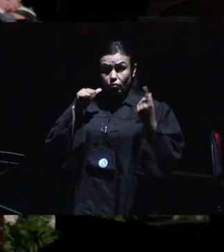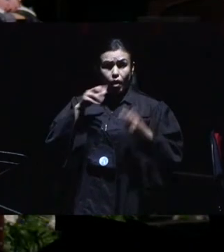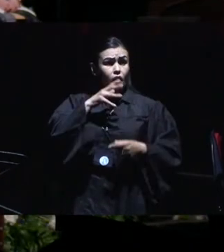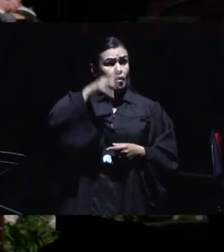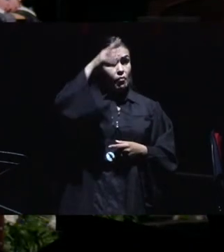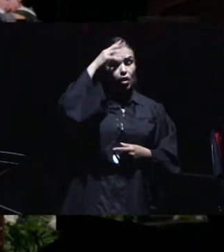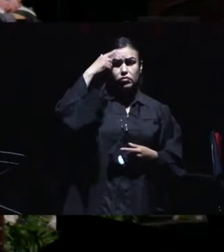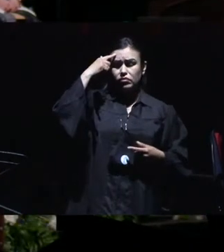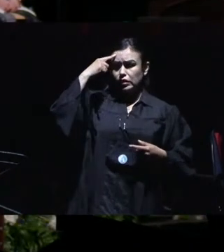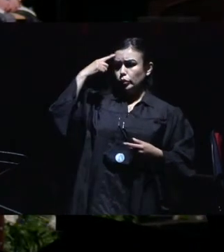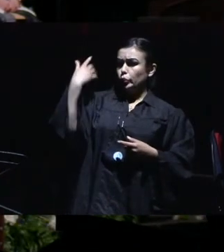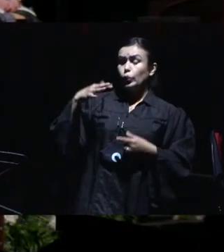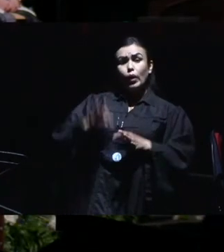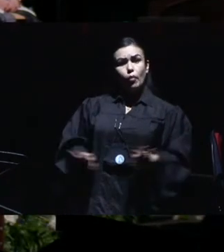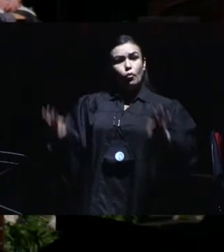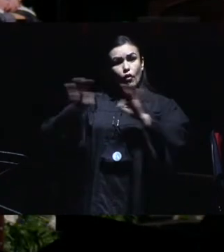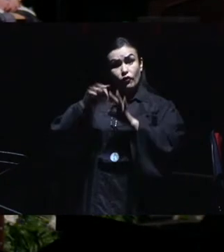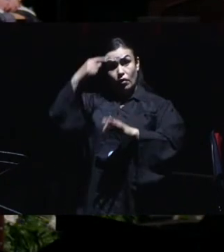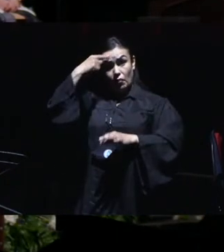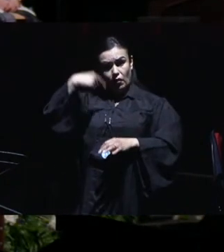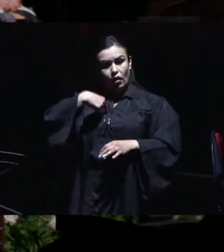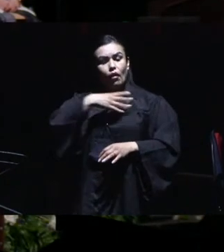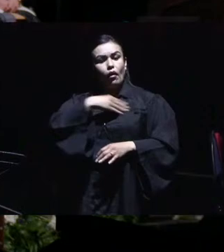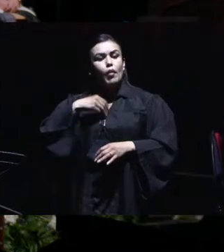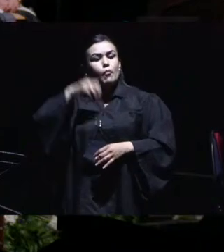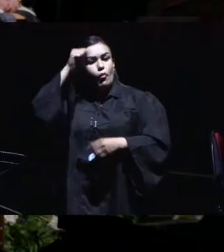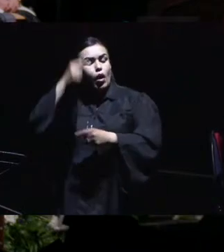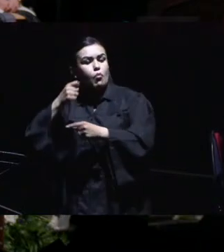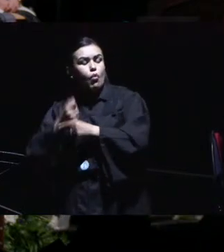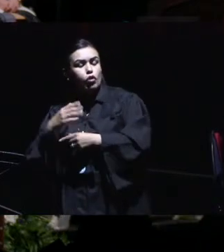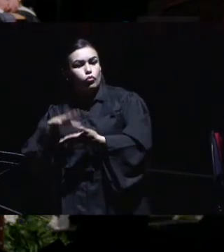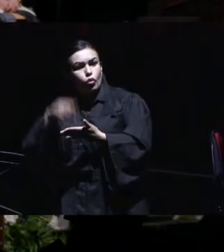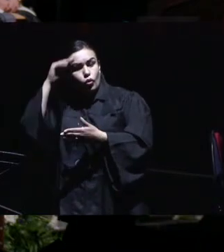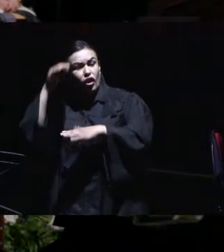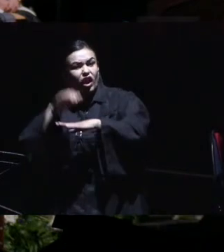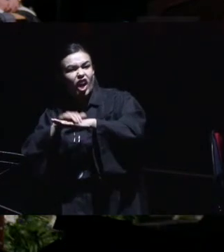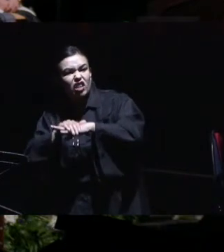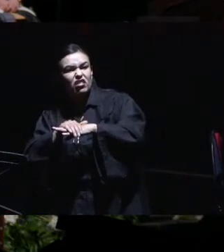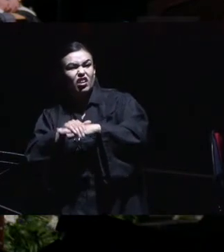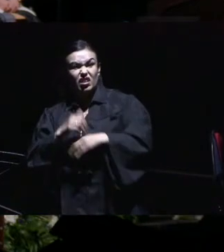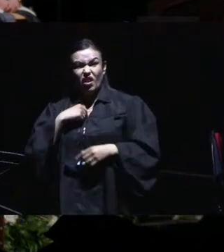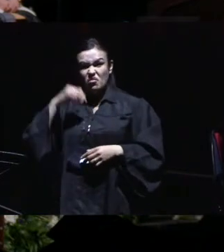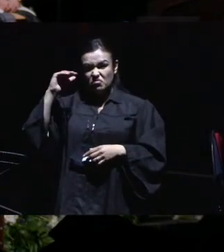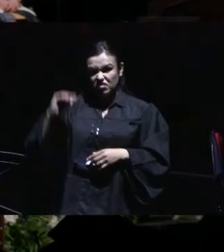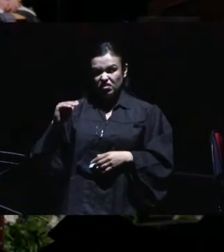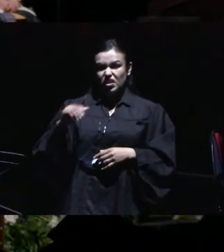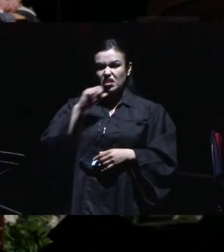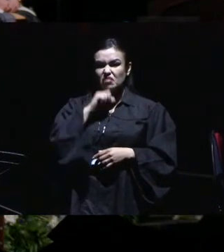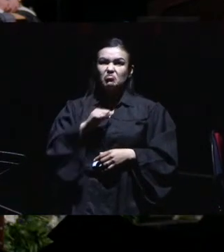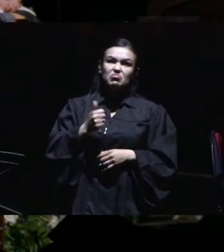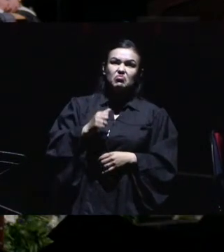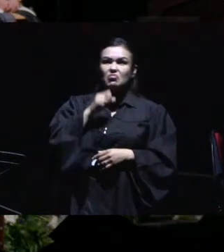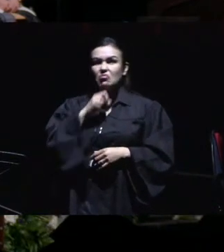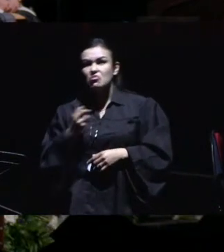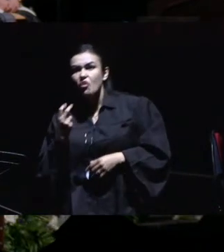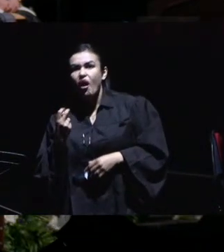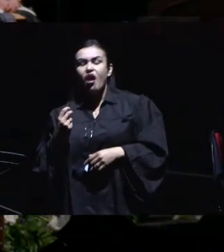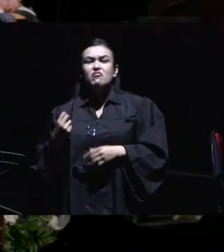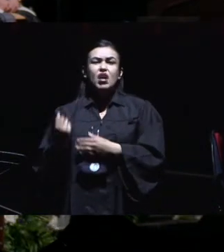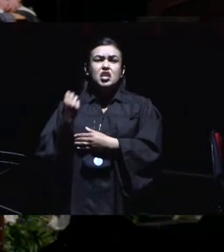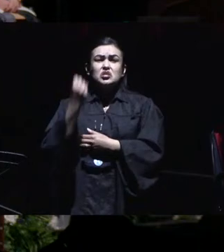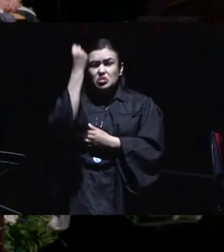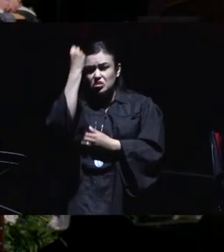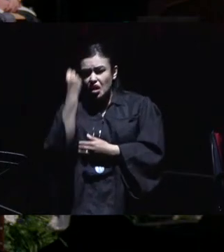English. So when I was little, 10 or 12, every Saturday morning, my brothers and I will head